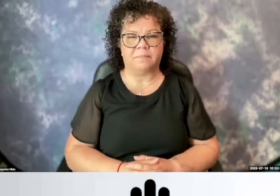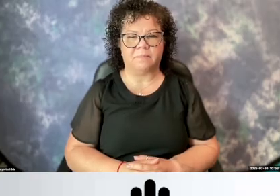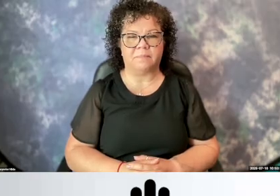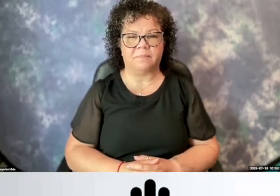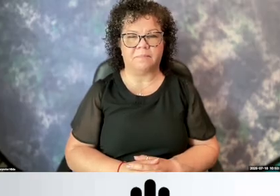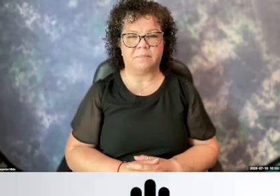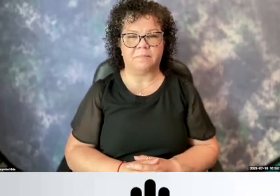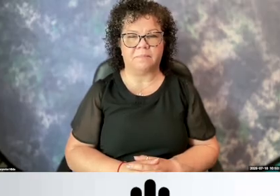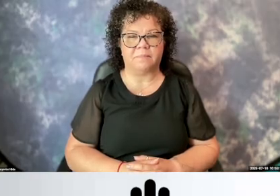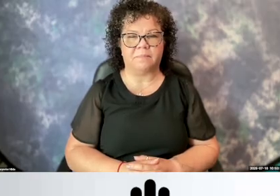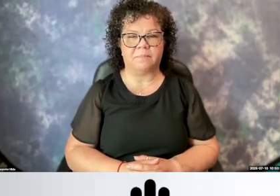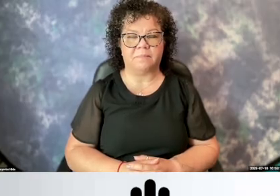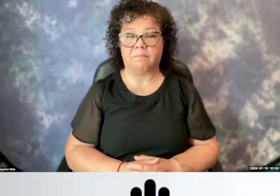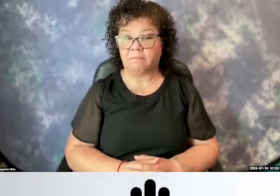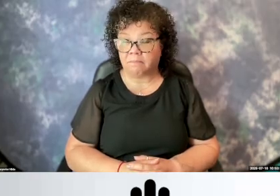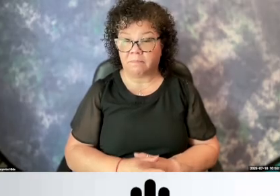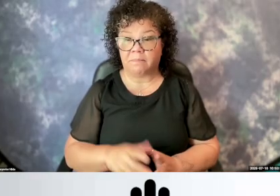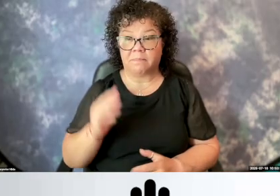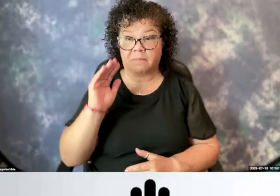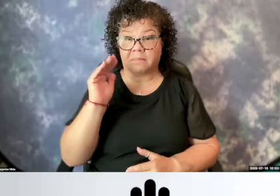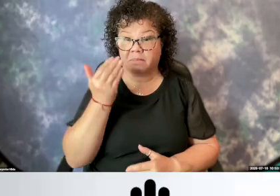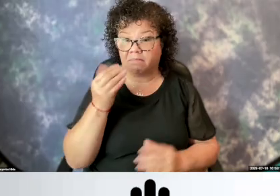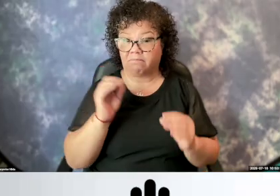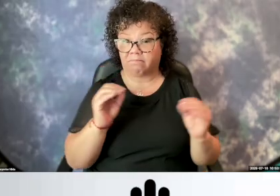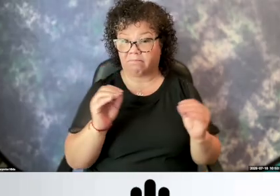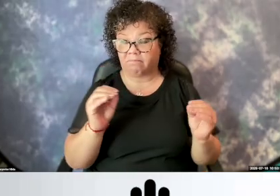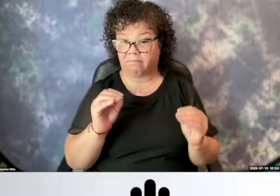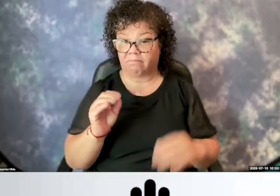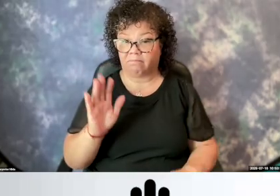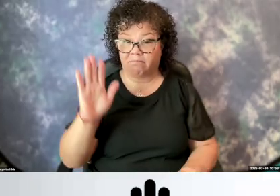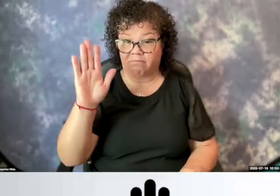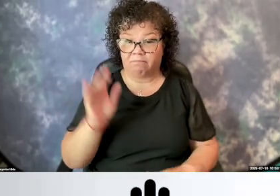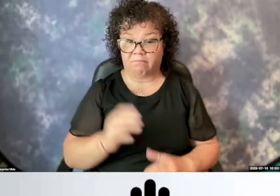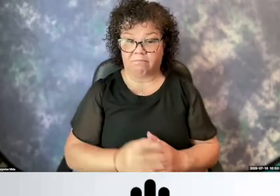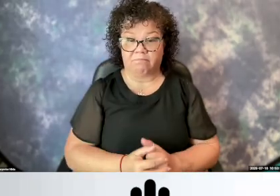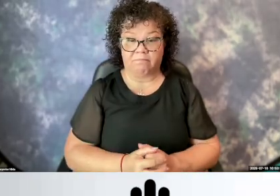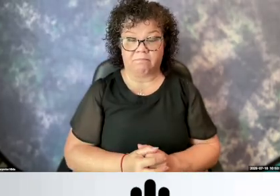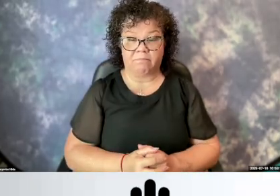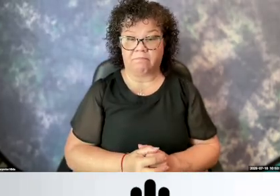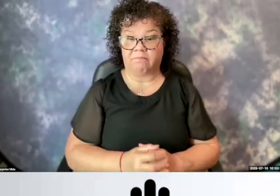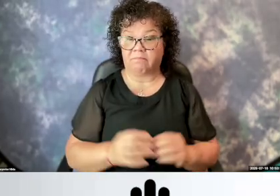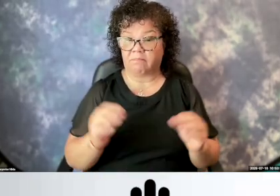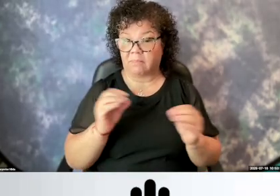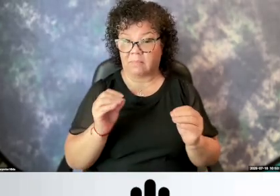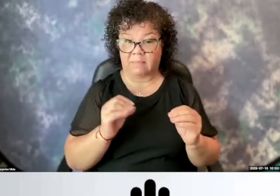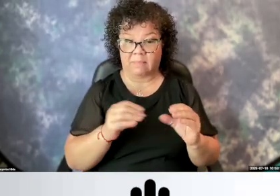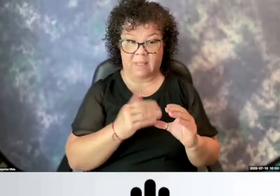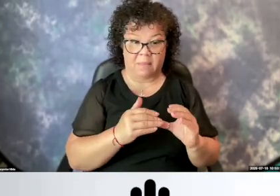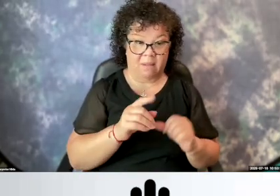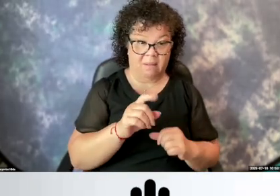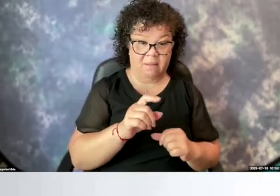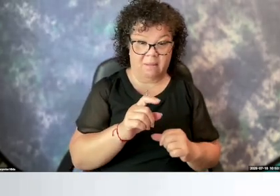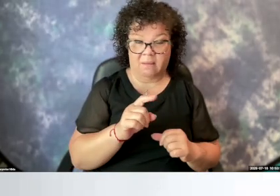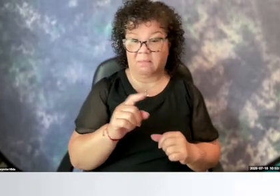appears that we don't have any more hands. Nothing in the email. So, Catherine, back to